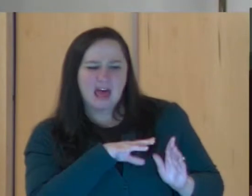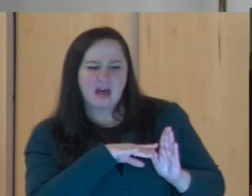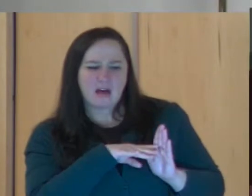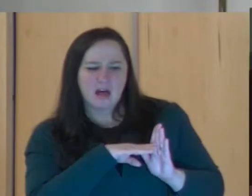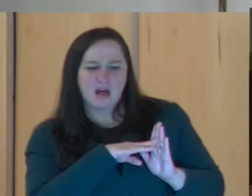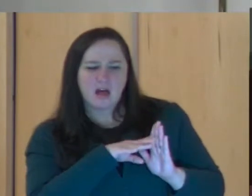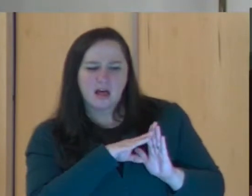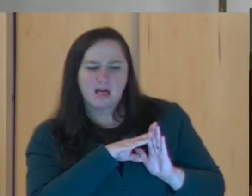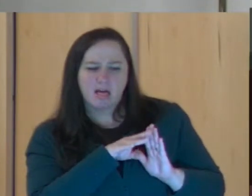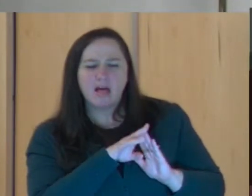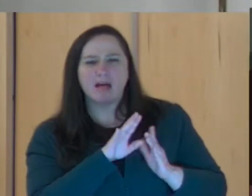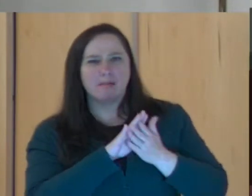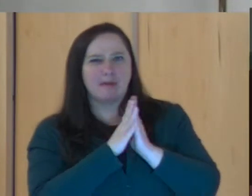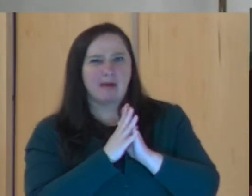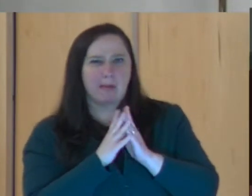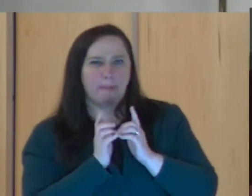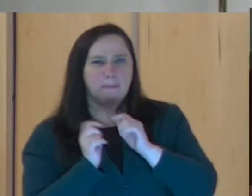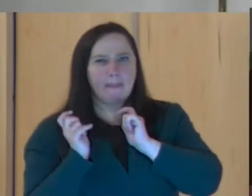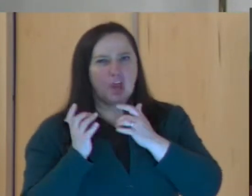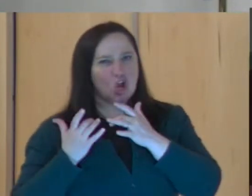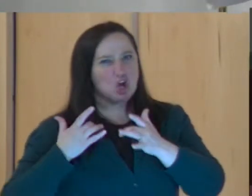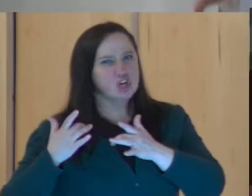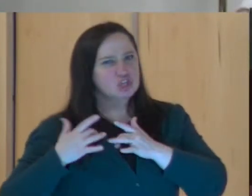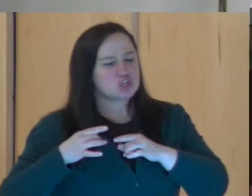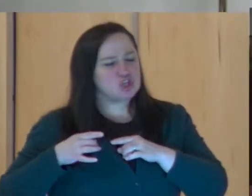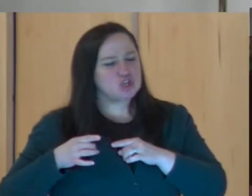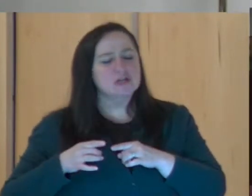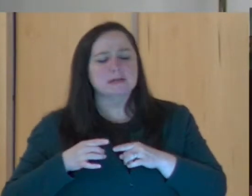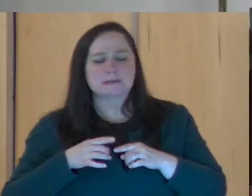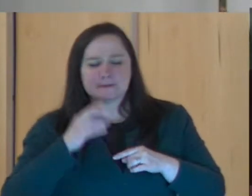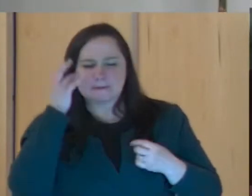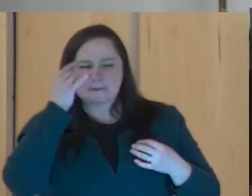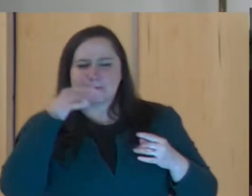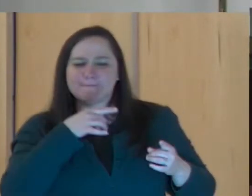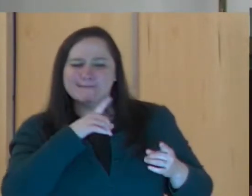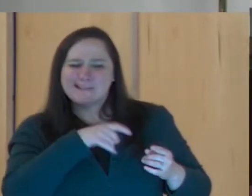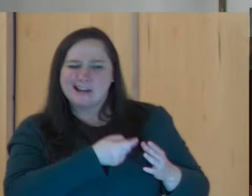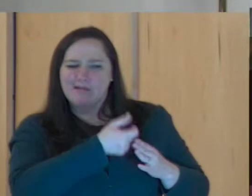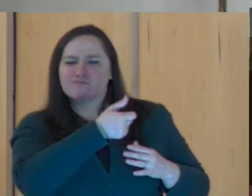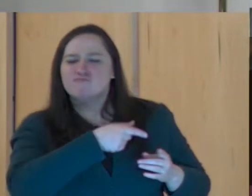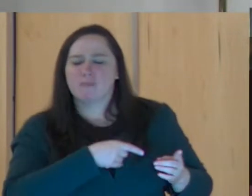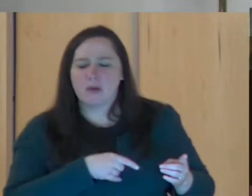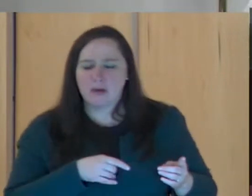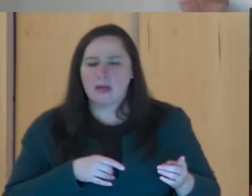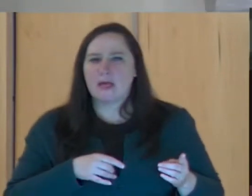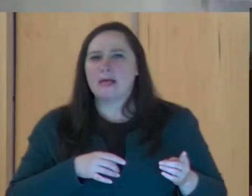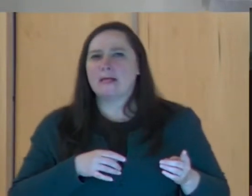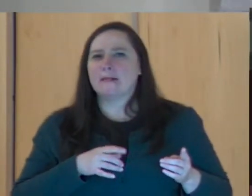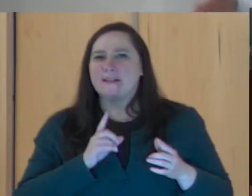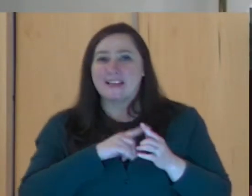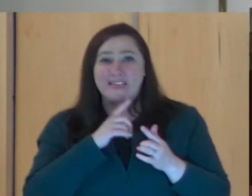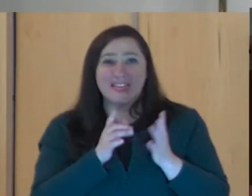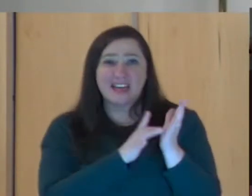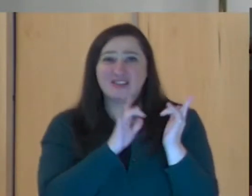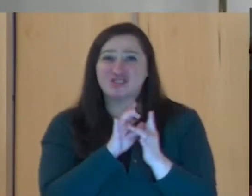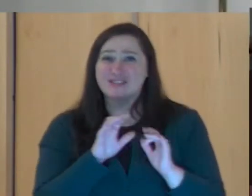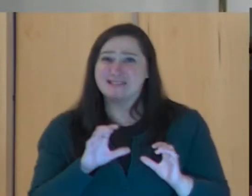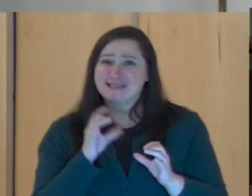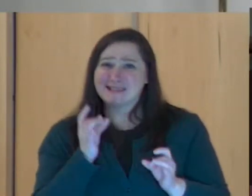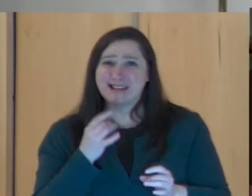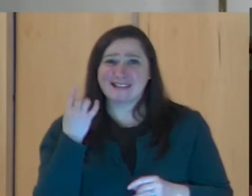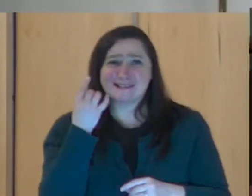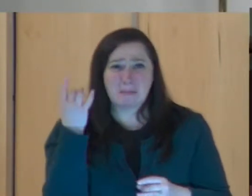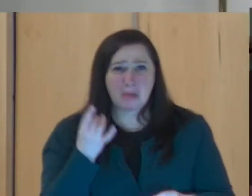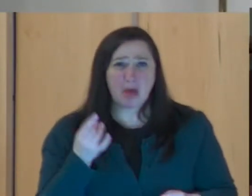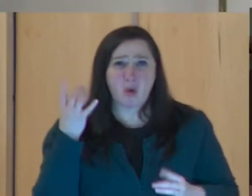is a growing concern for Caiaphas, is this might be a man we have to get rid of. And then Jesus did something truly horrible. He raised Lazarus from